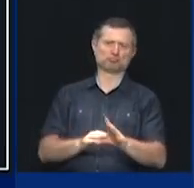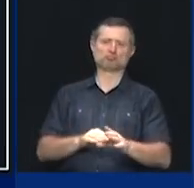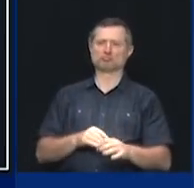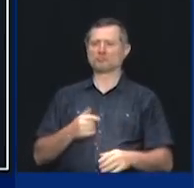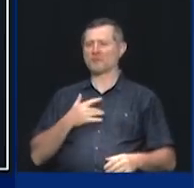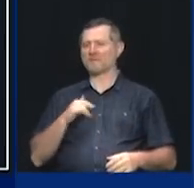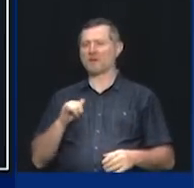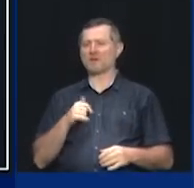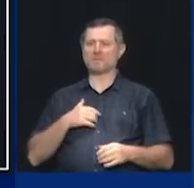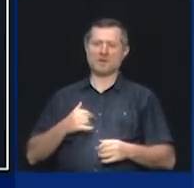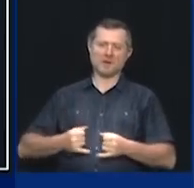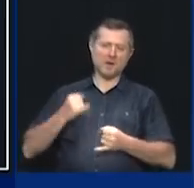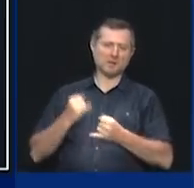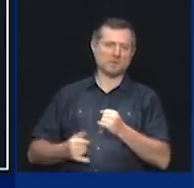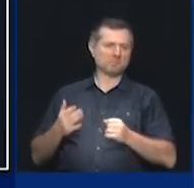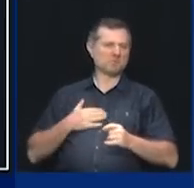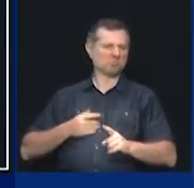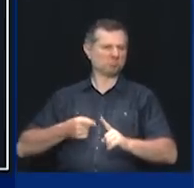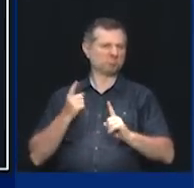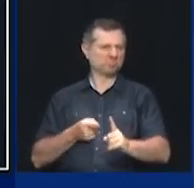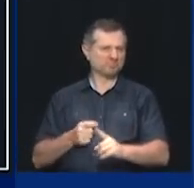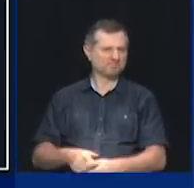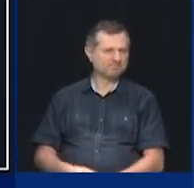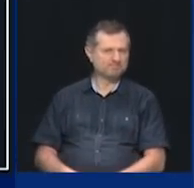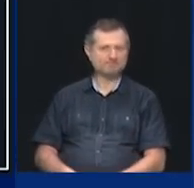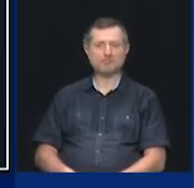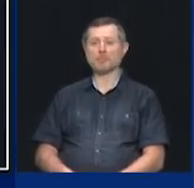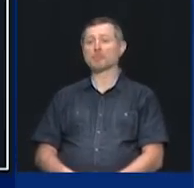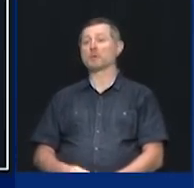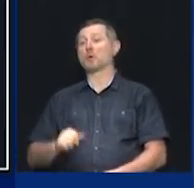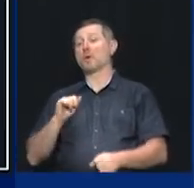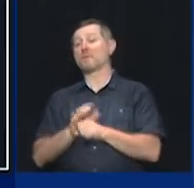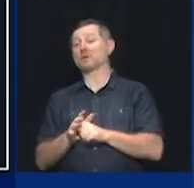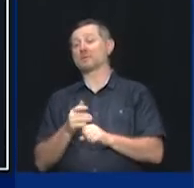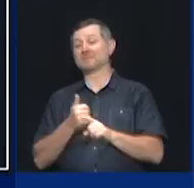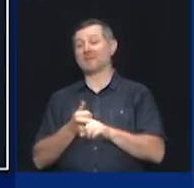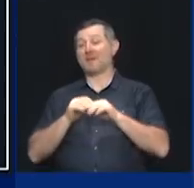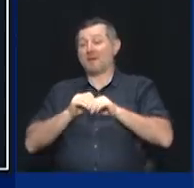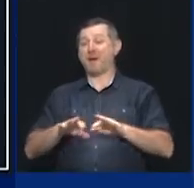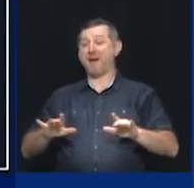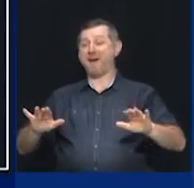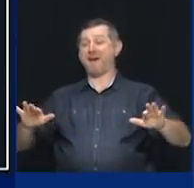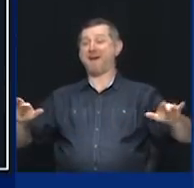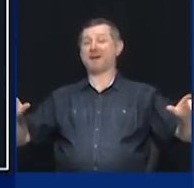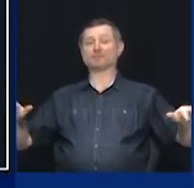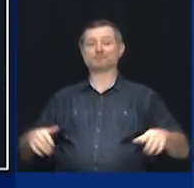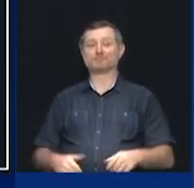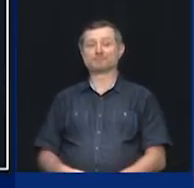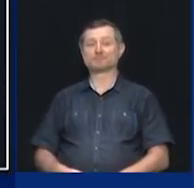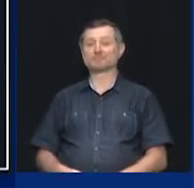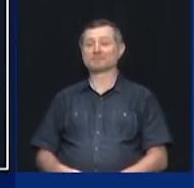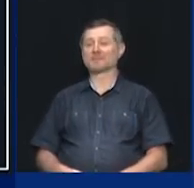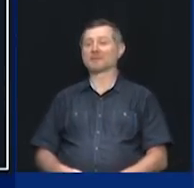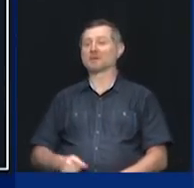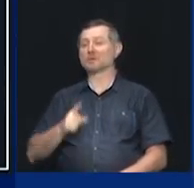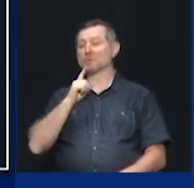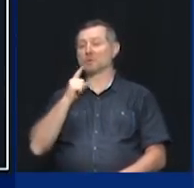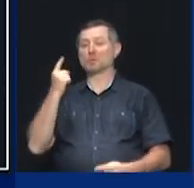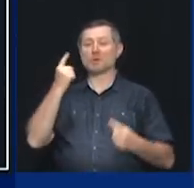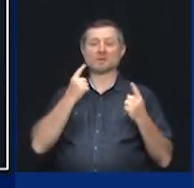epidemic hit, no one said, can we afford to do this? Nobody.